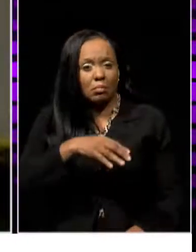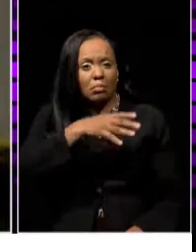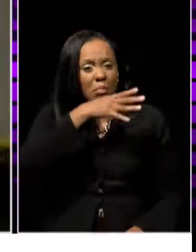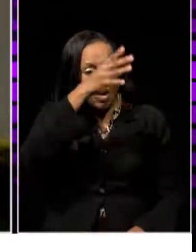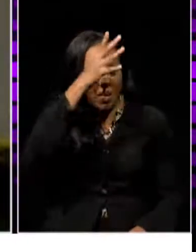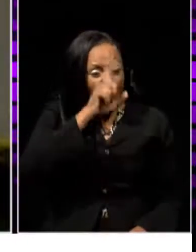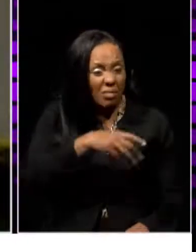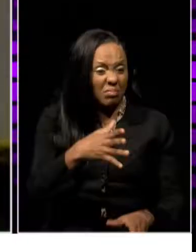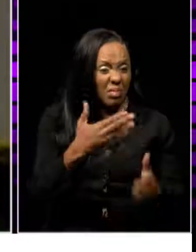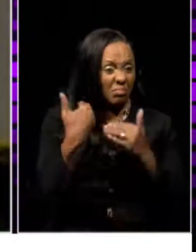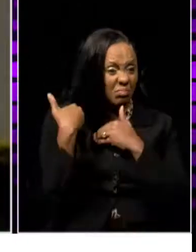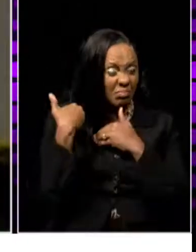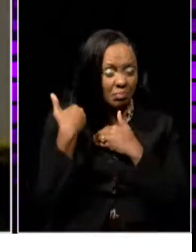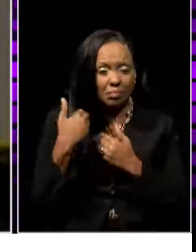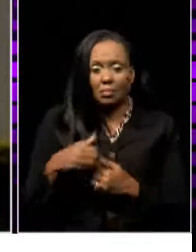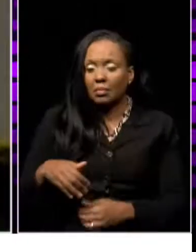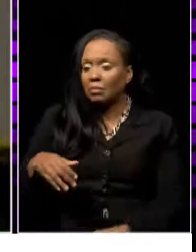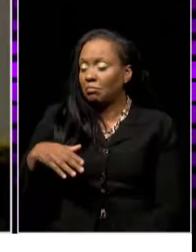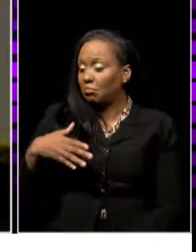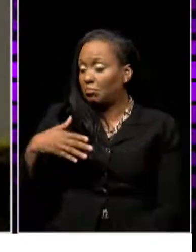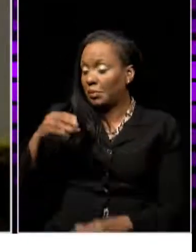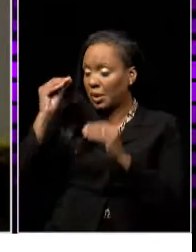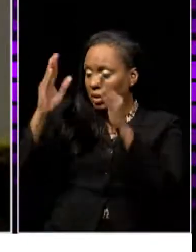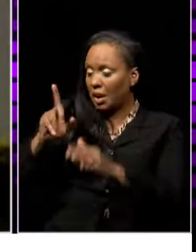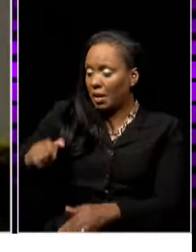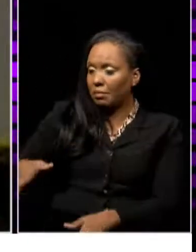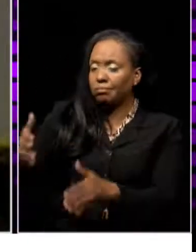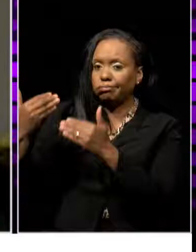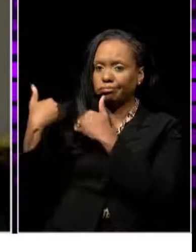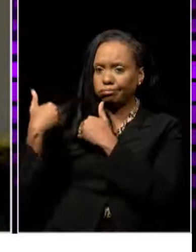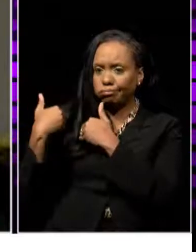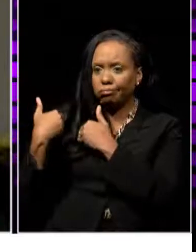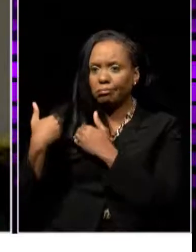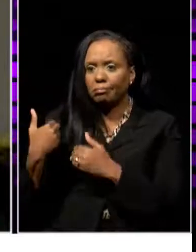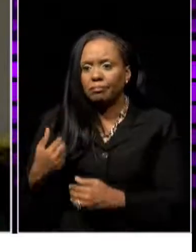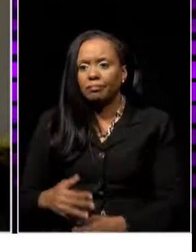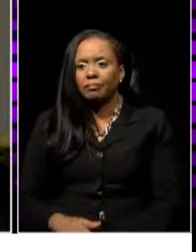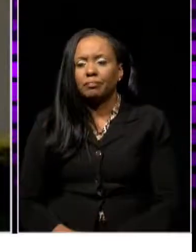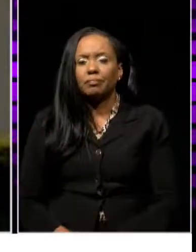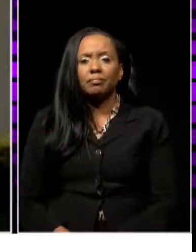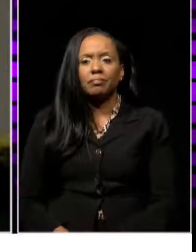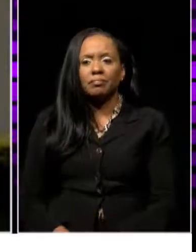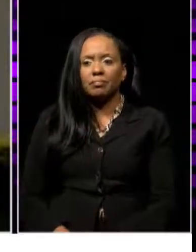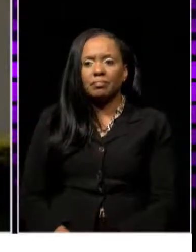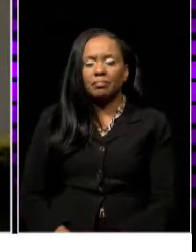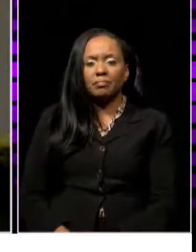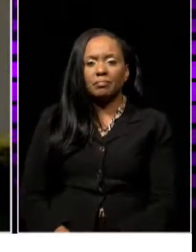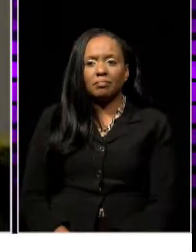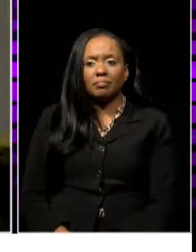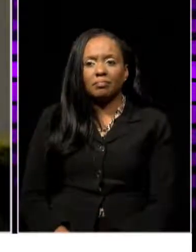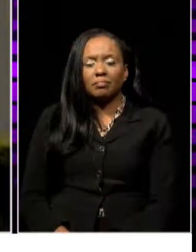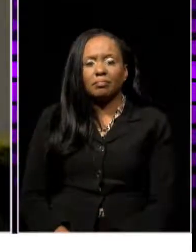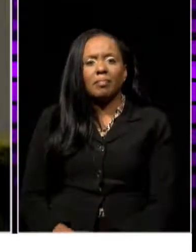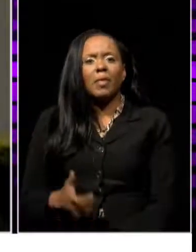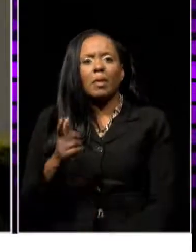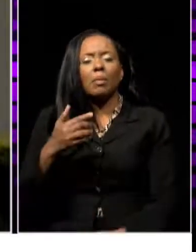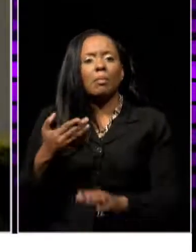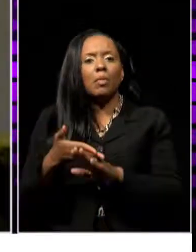I ask parents to try to get a copy of the, oh Lord, what is it called? The help me,